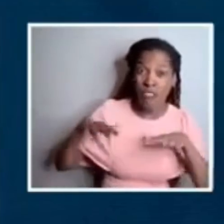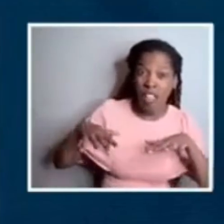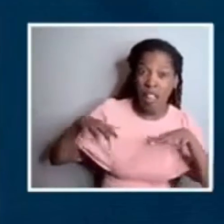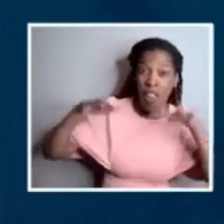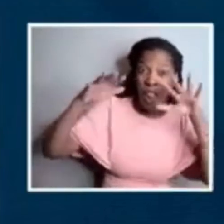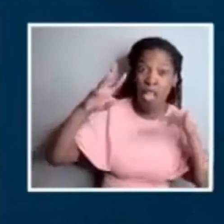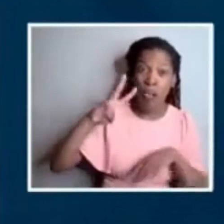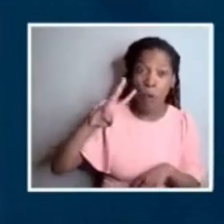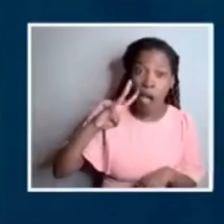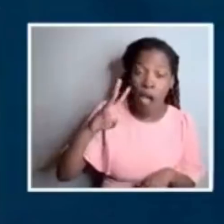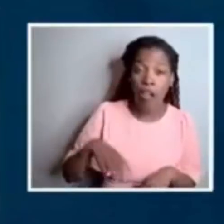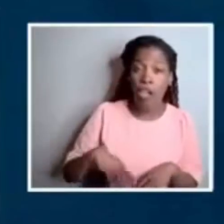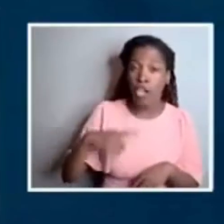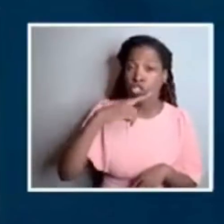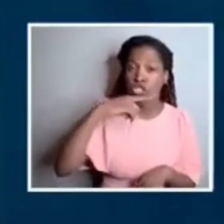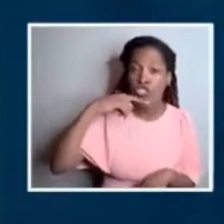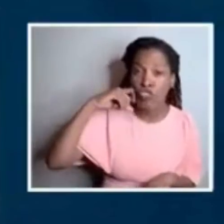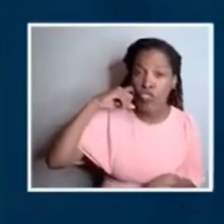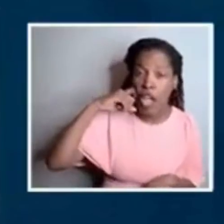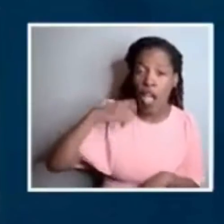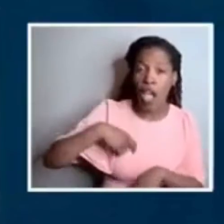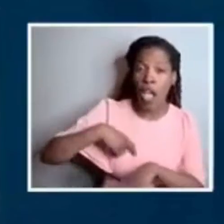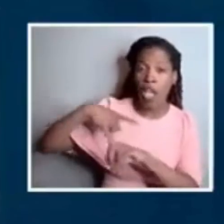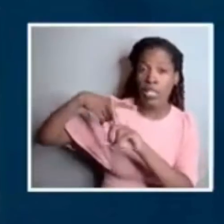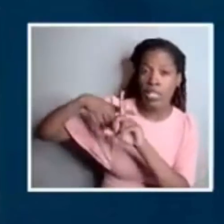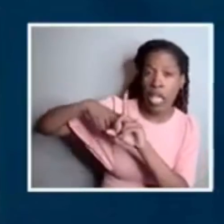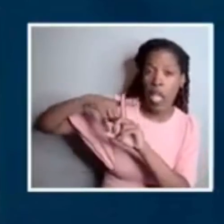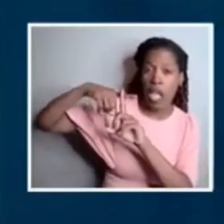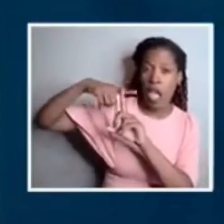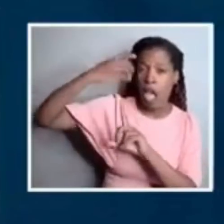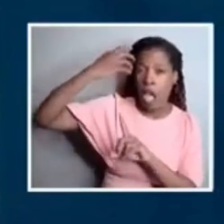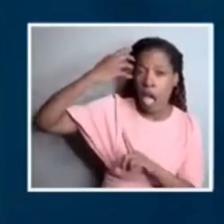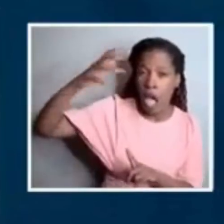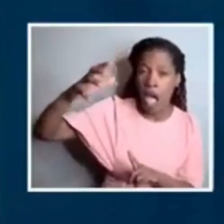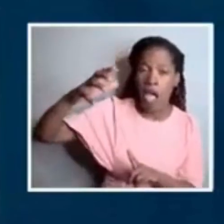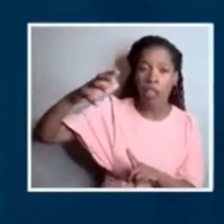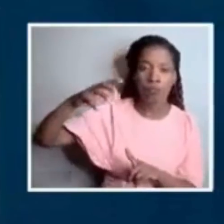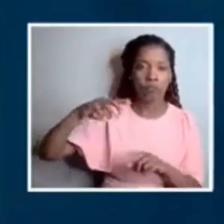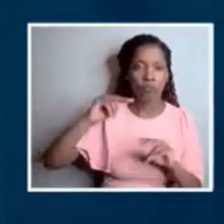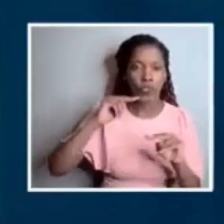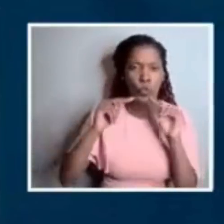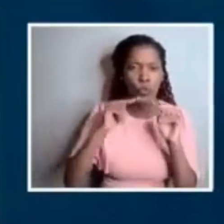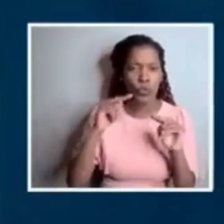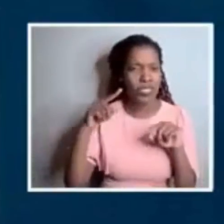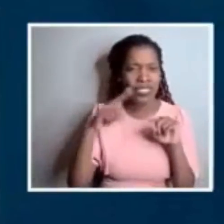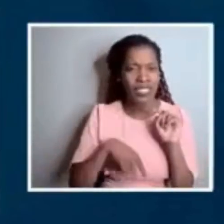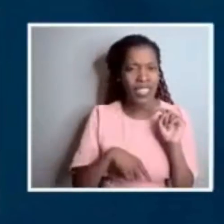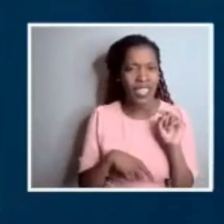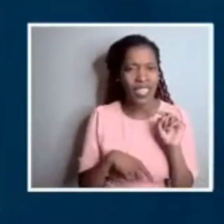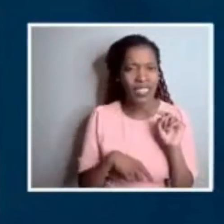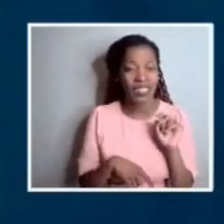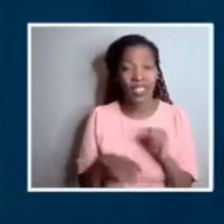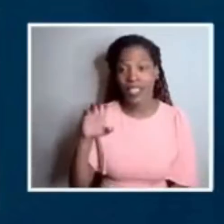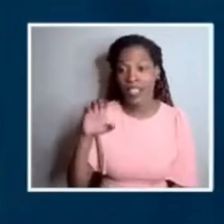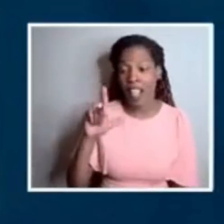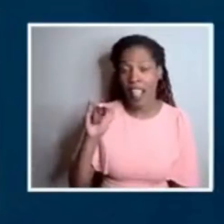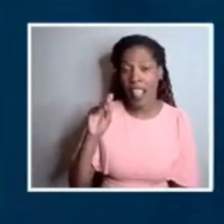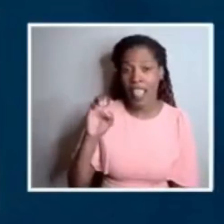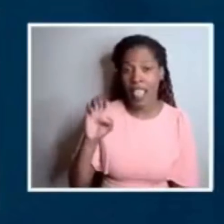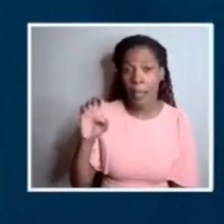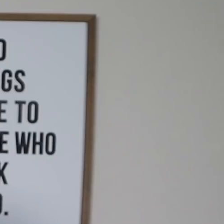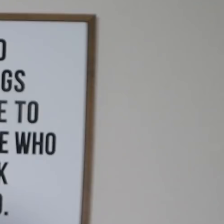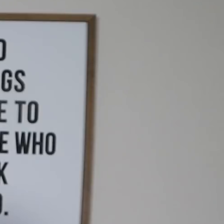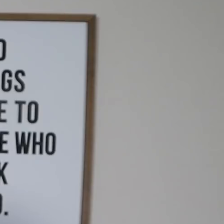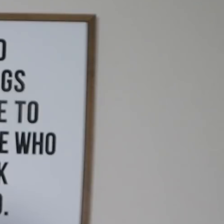rise, droughts, temperature rise, and we cannot negotiate how much these climate fuel disasters are costing